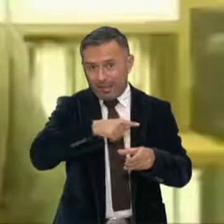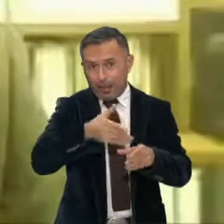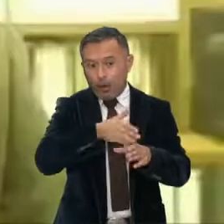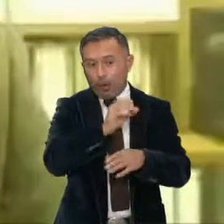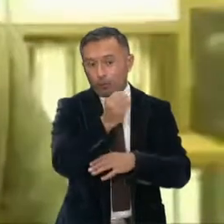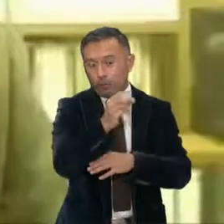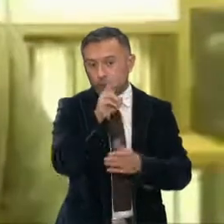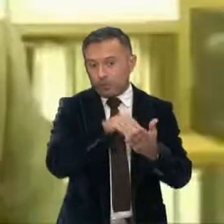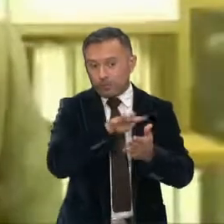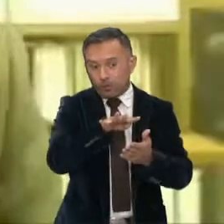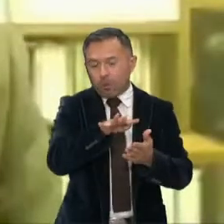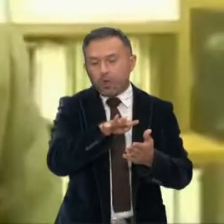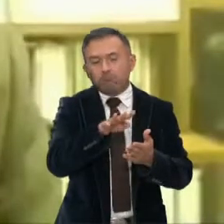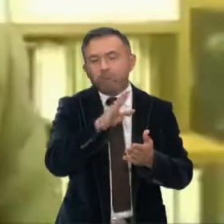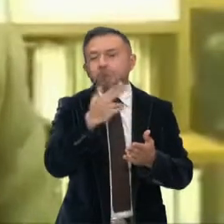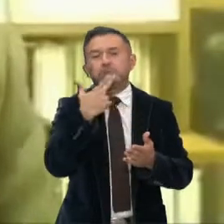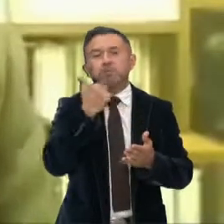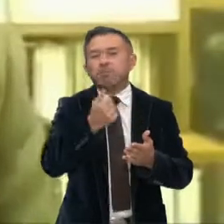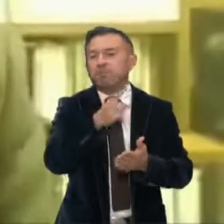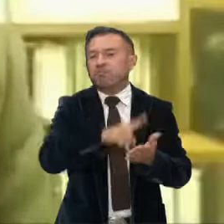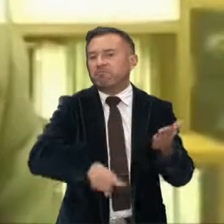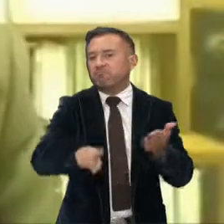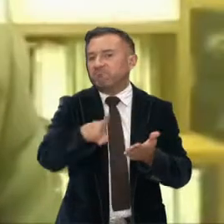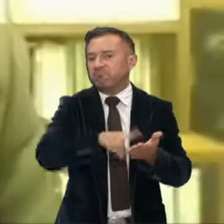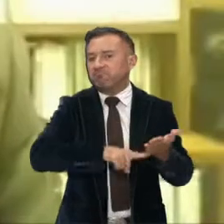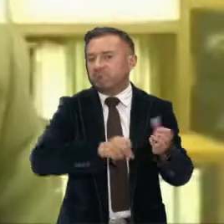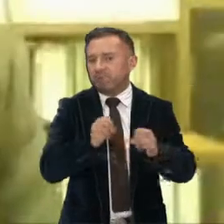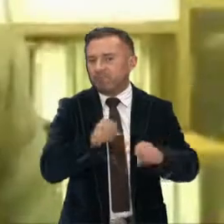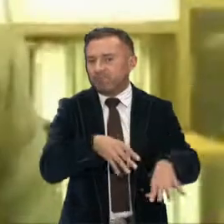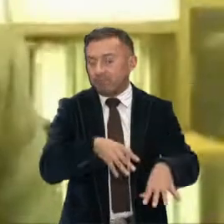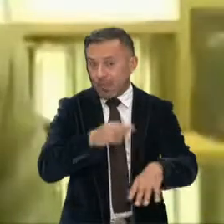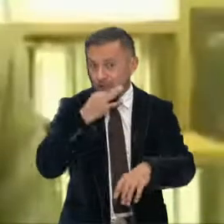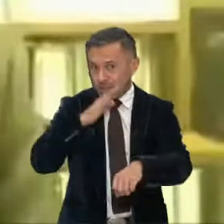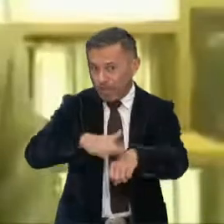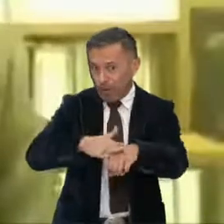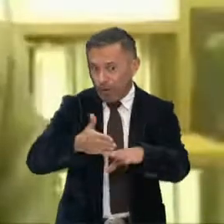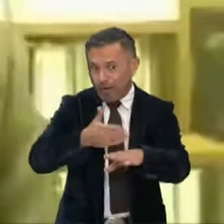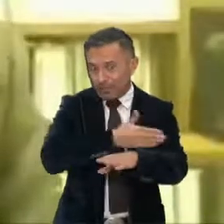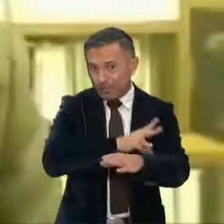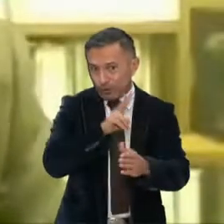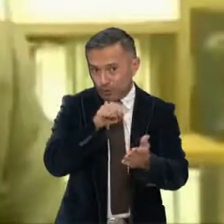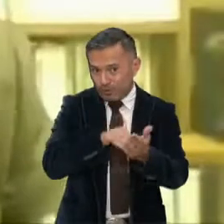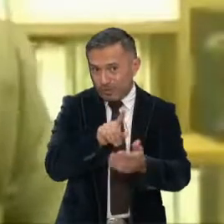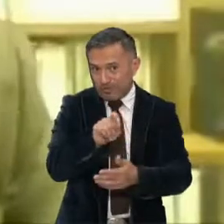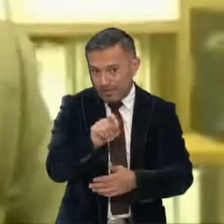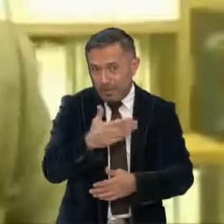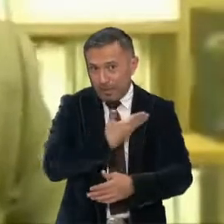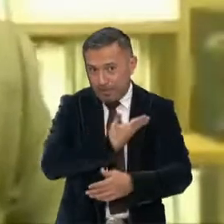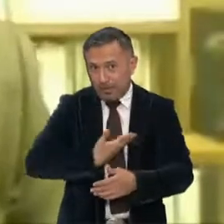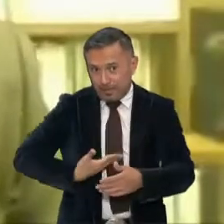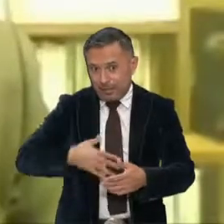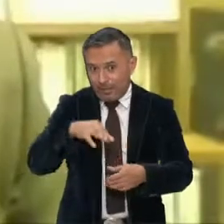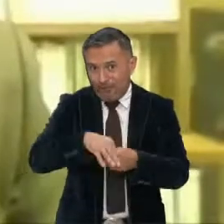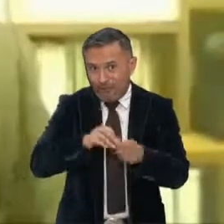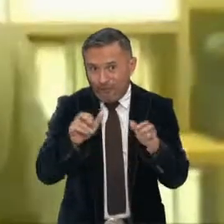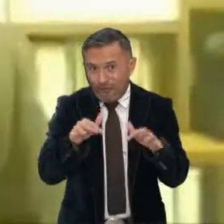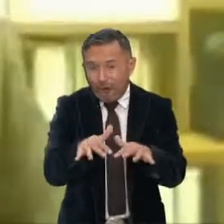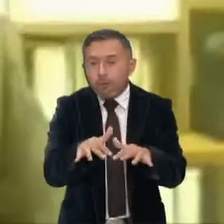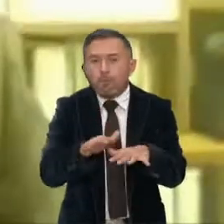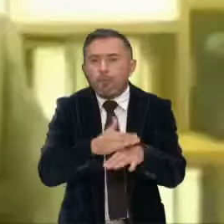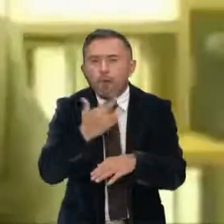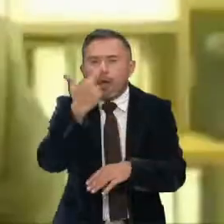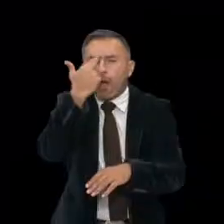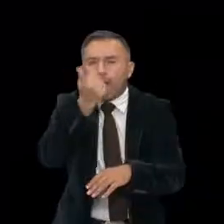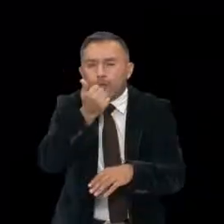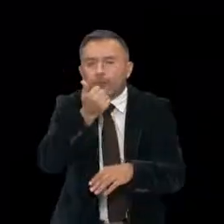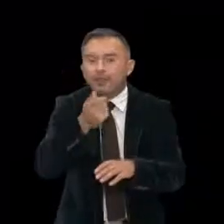the federal election in October 2019. Please remember that in 2020 presidential election, this